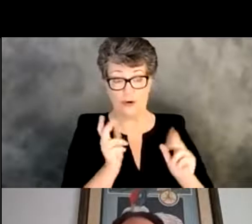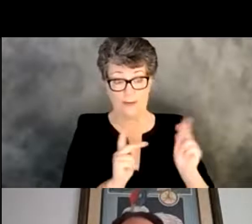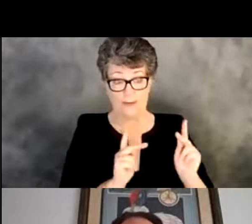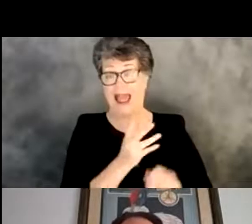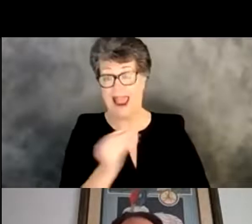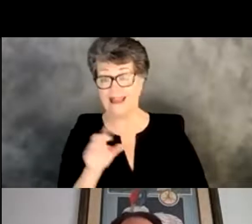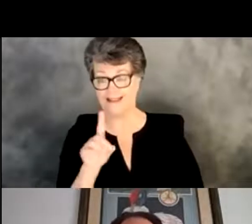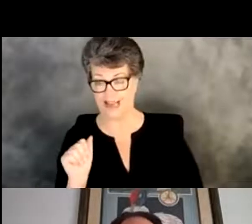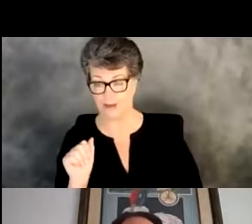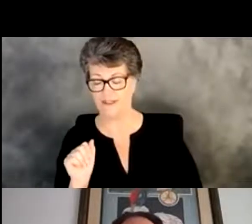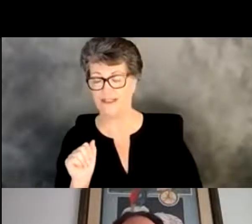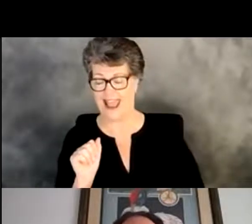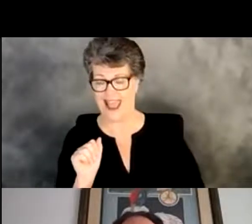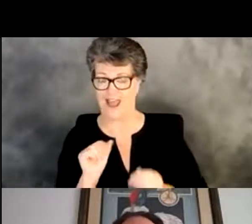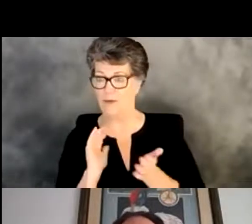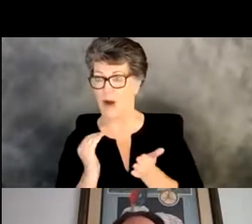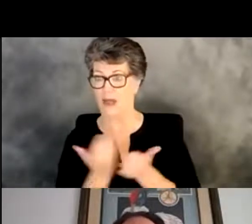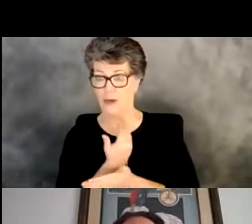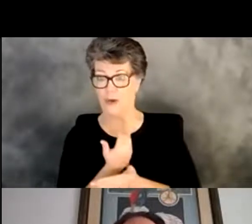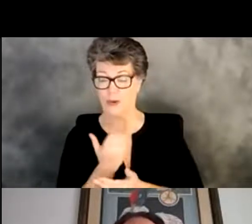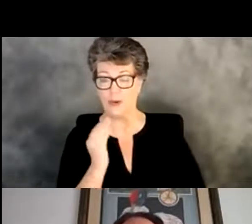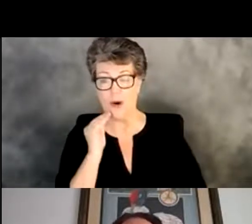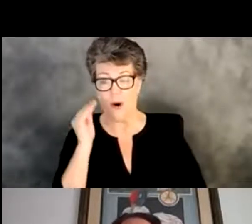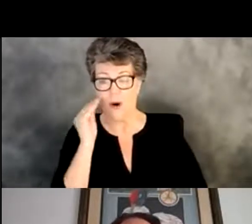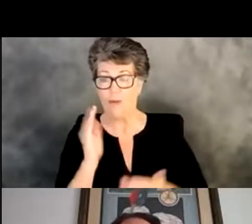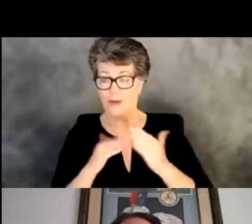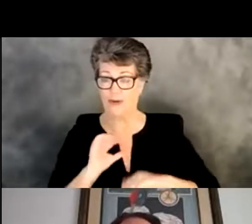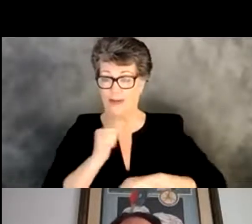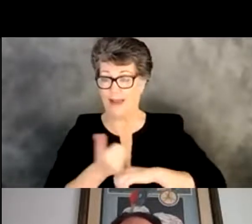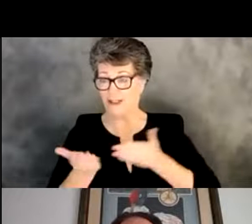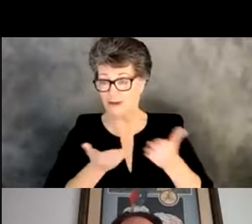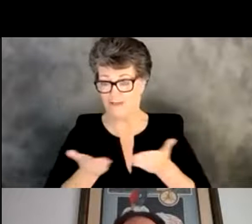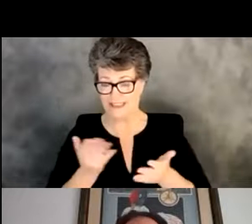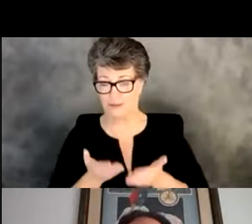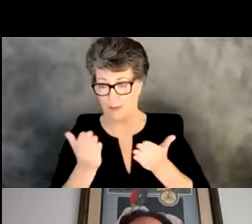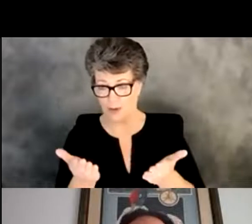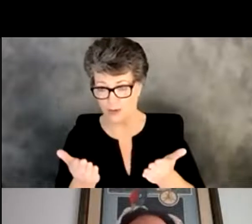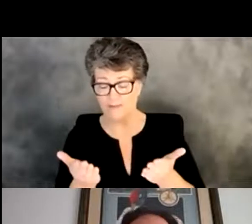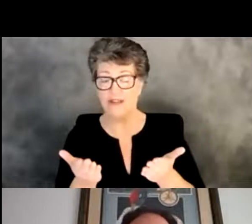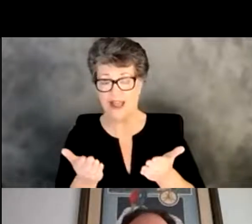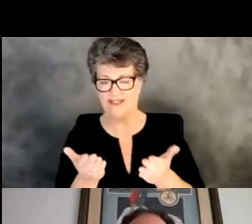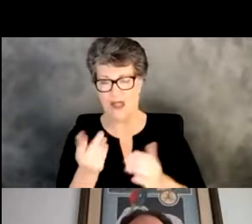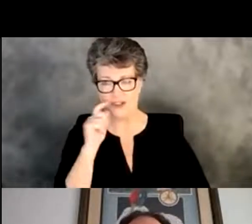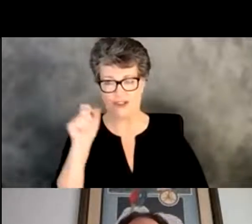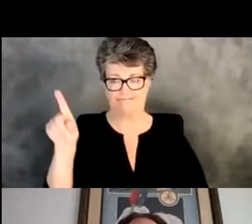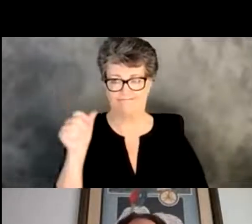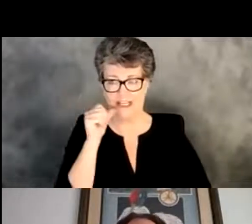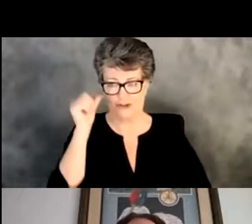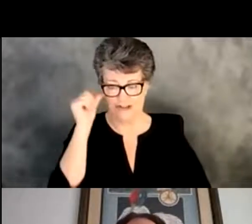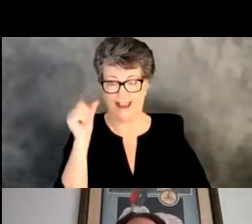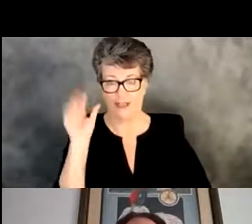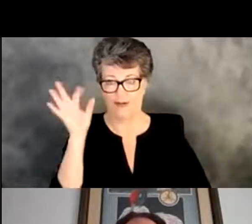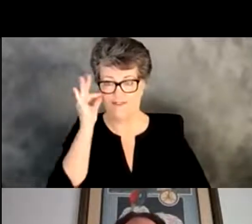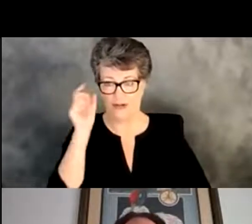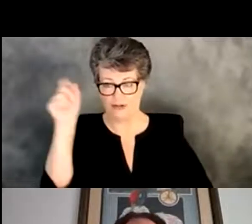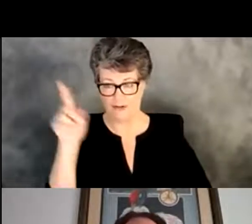the late-breaking home and community-based services proposal, which was submitted just yesterday to the federal government that